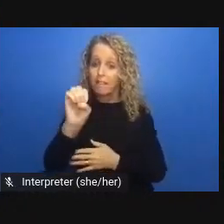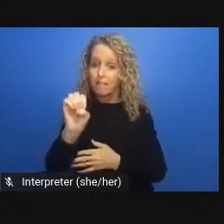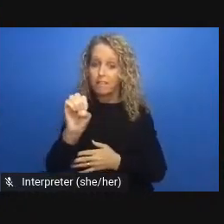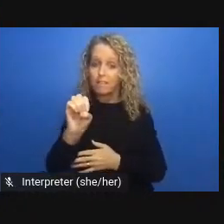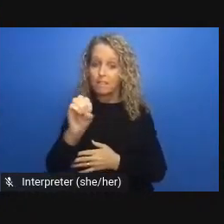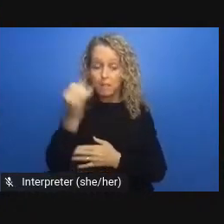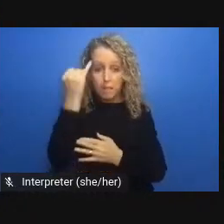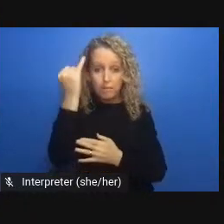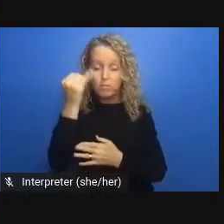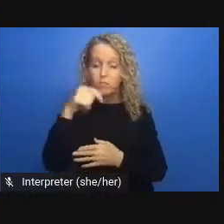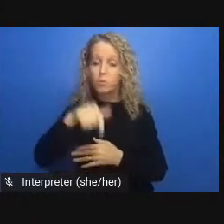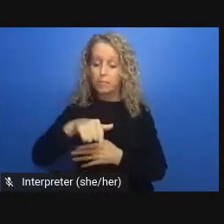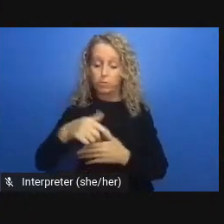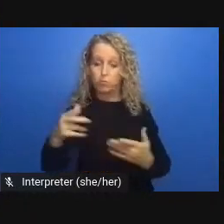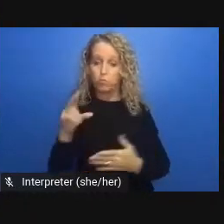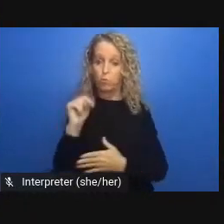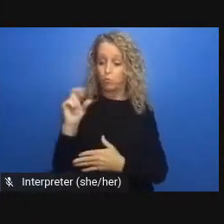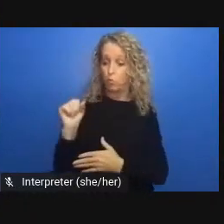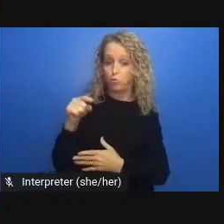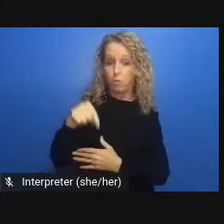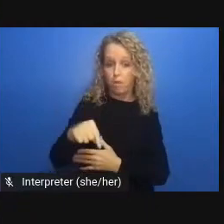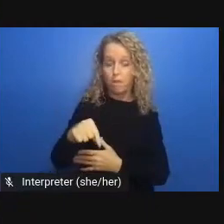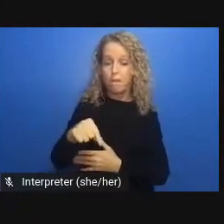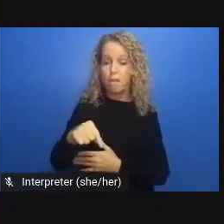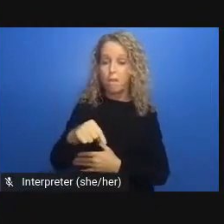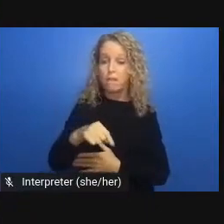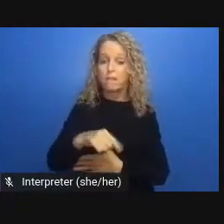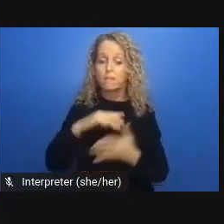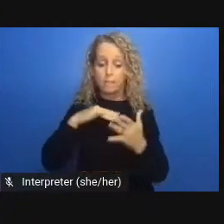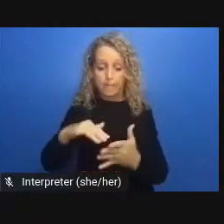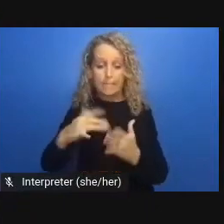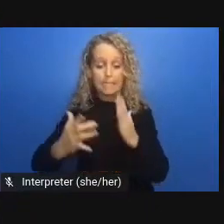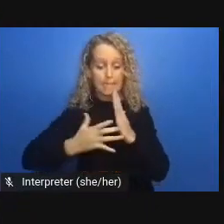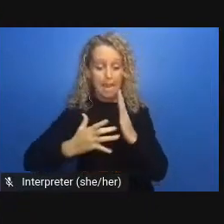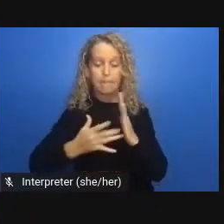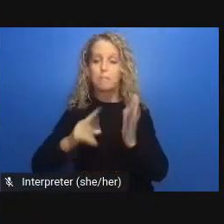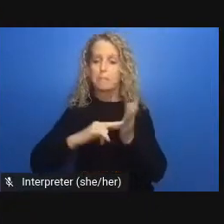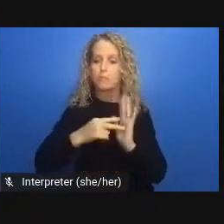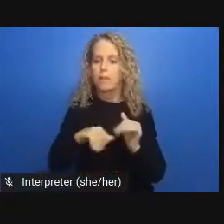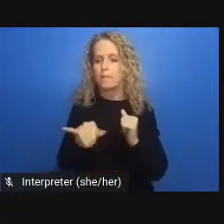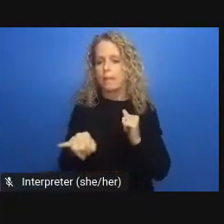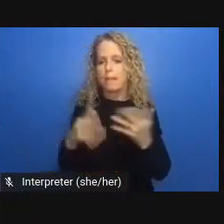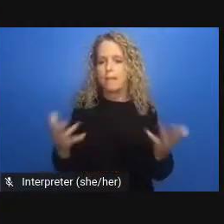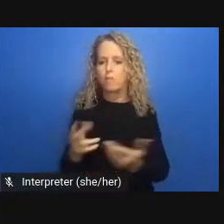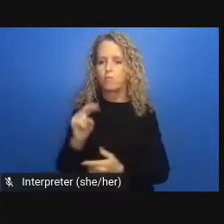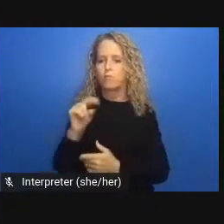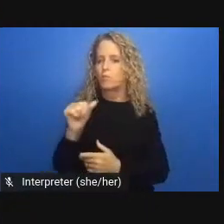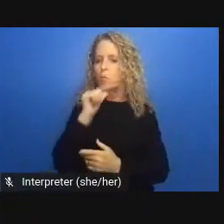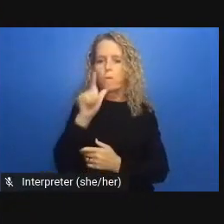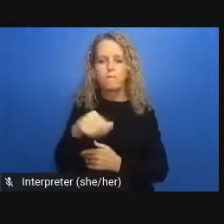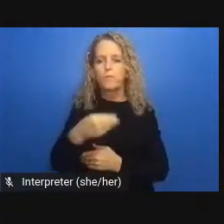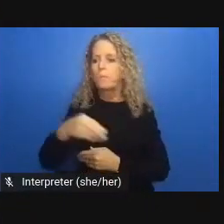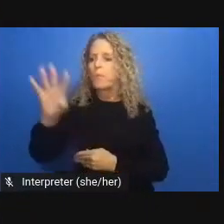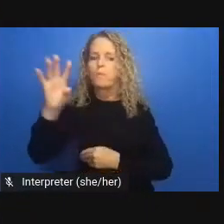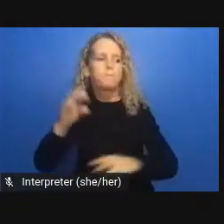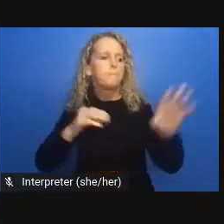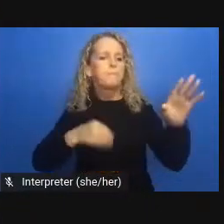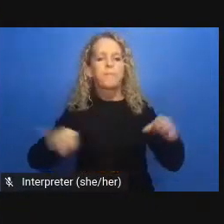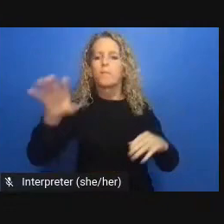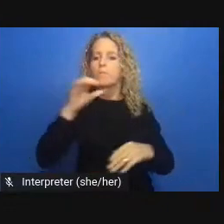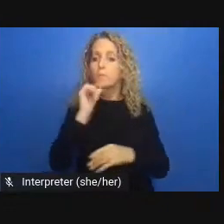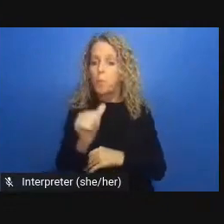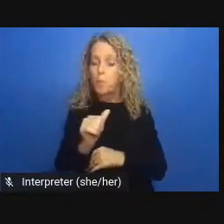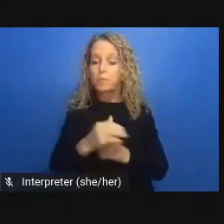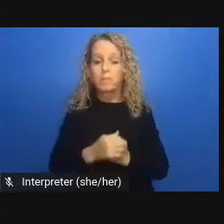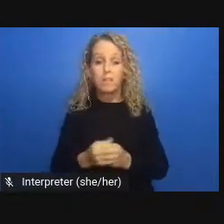tech here in Nova Scotia with staying. You know, we have programs which have a large number of